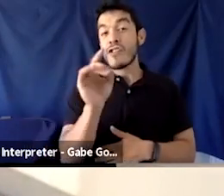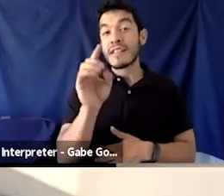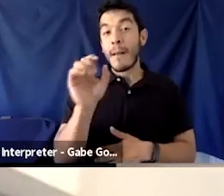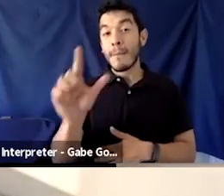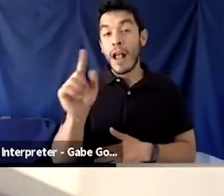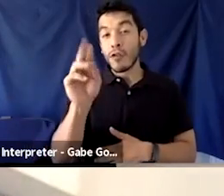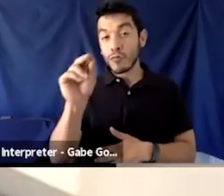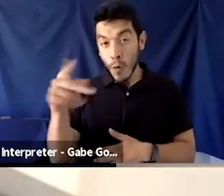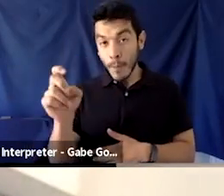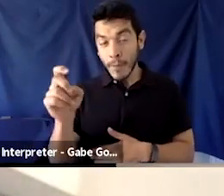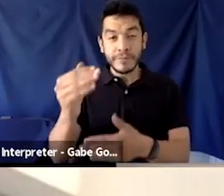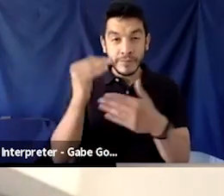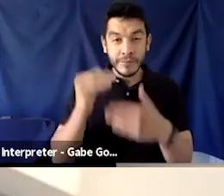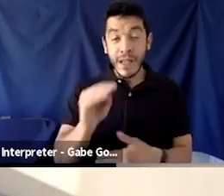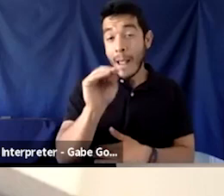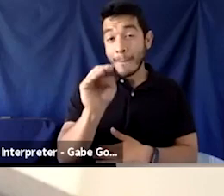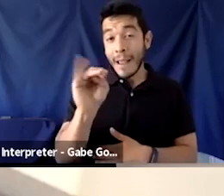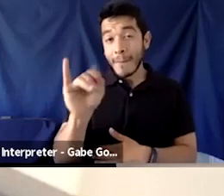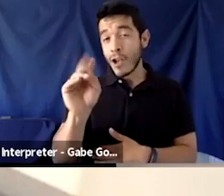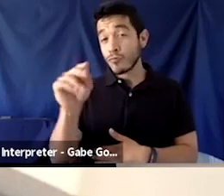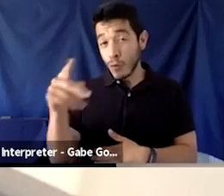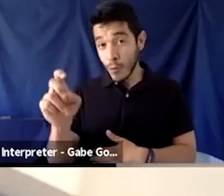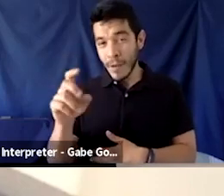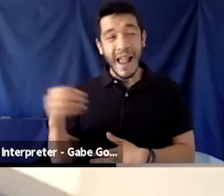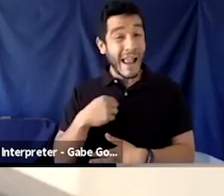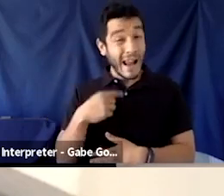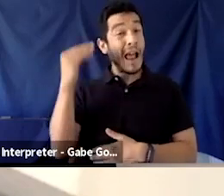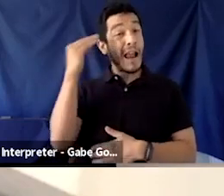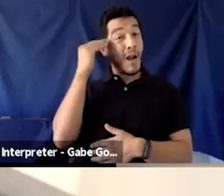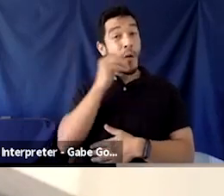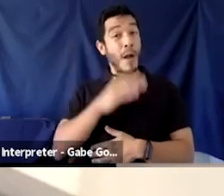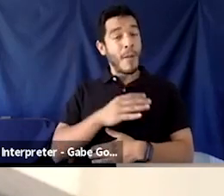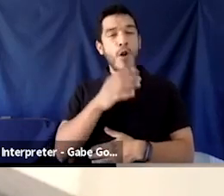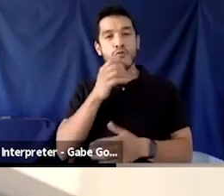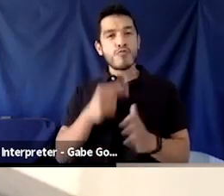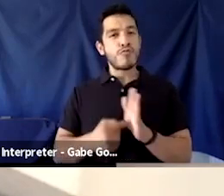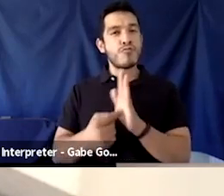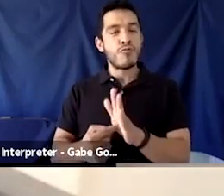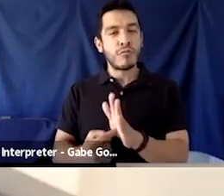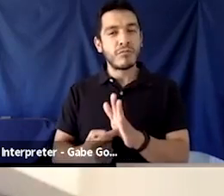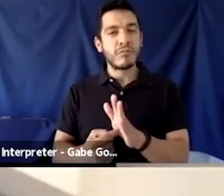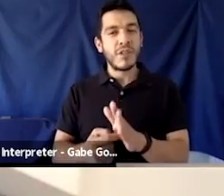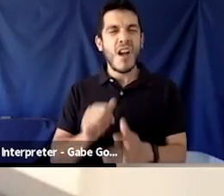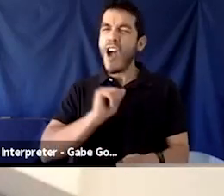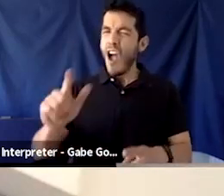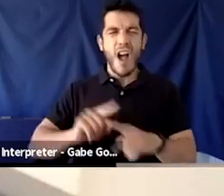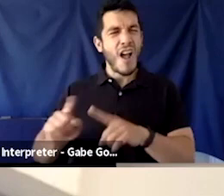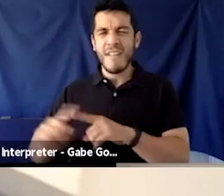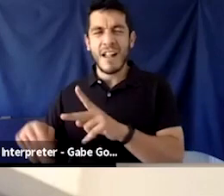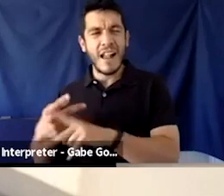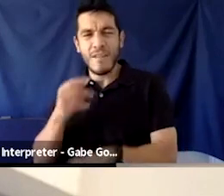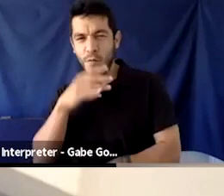that mammy trope. And I knew, and I know women that represent all different types of